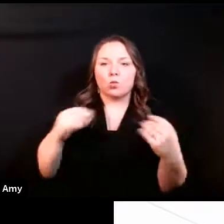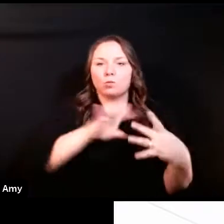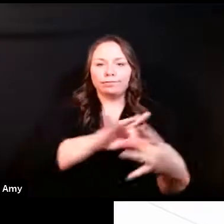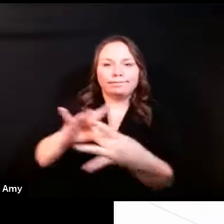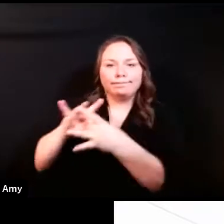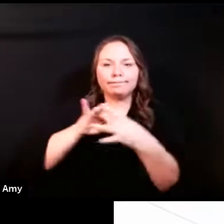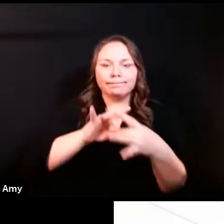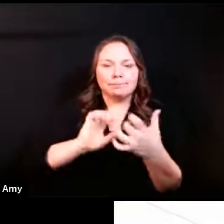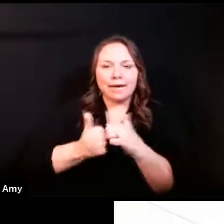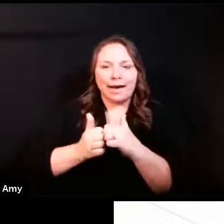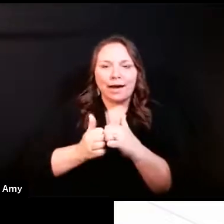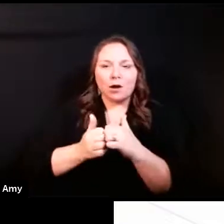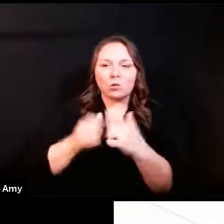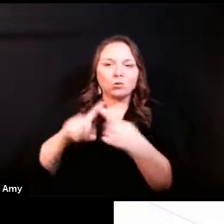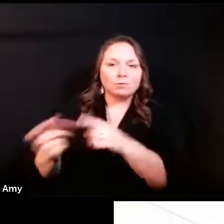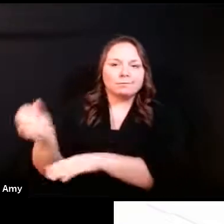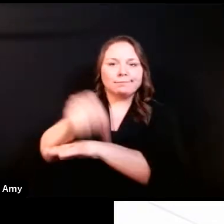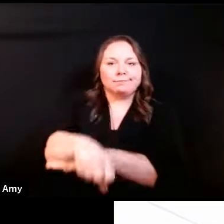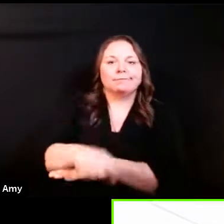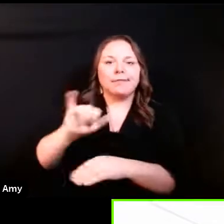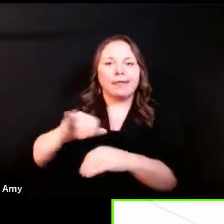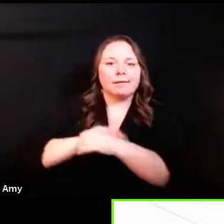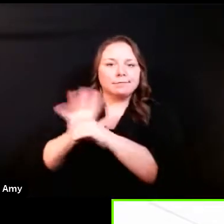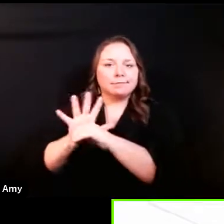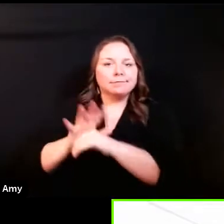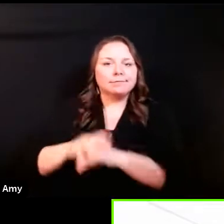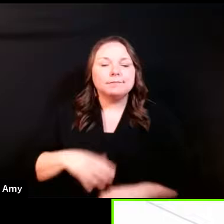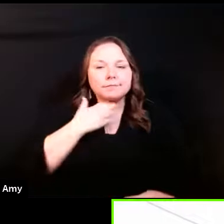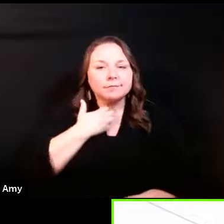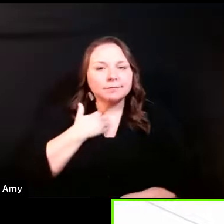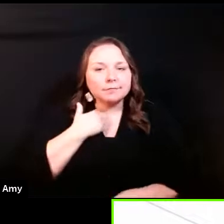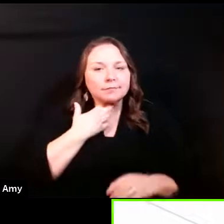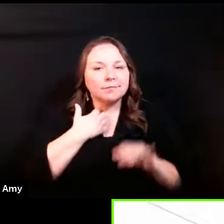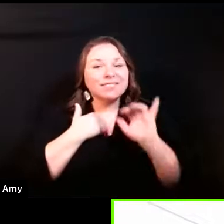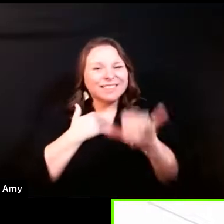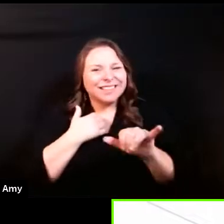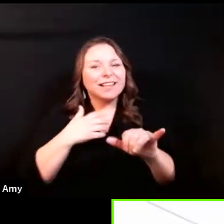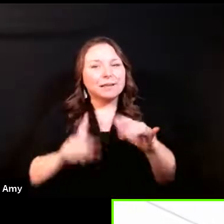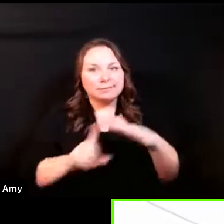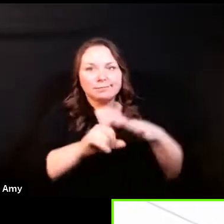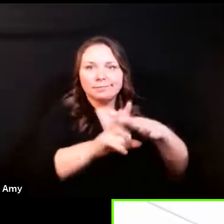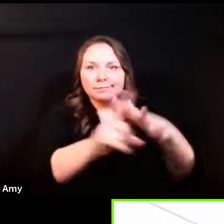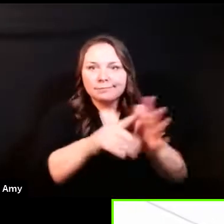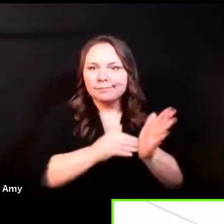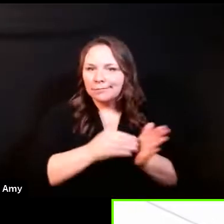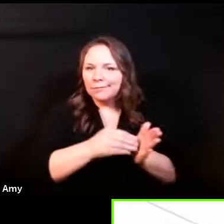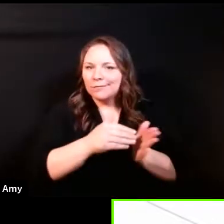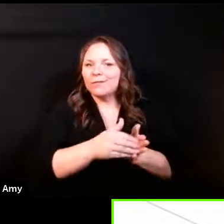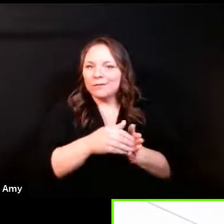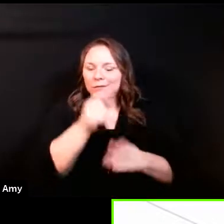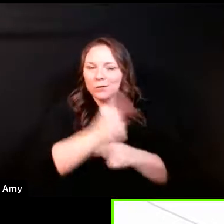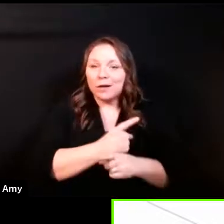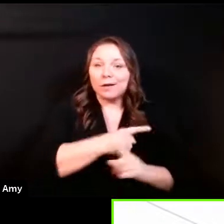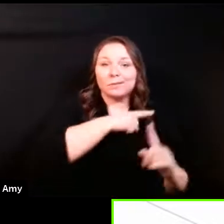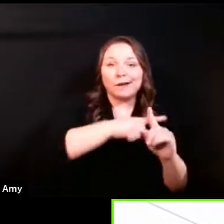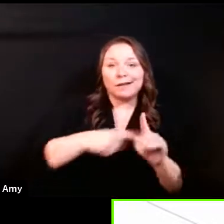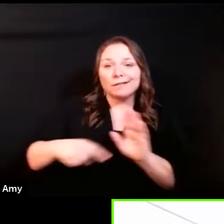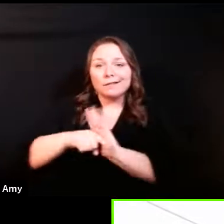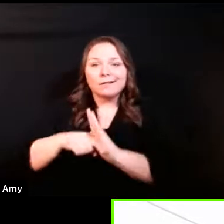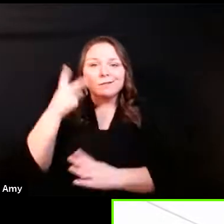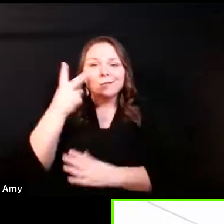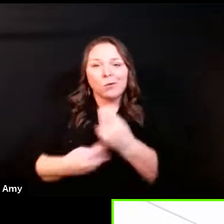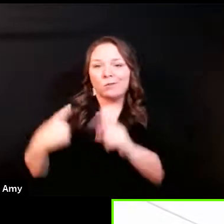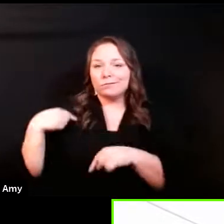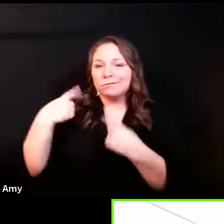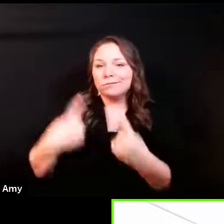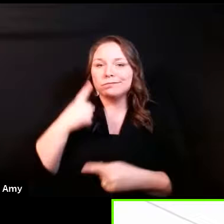around, tackling this pandemic? And that's a word, that's definitely come up a lot, both positively and negatively, I would say, over the